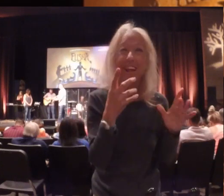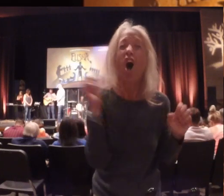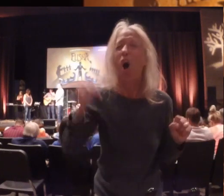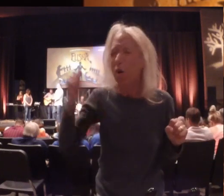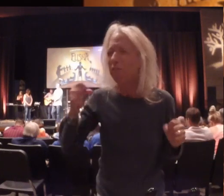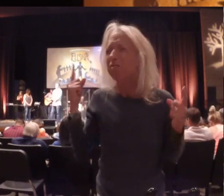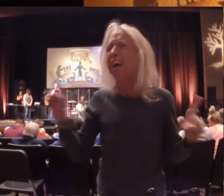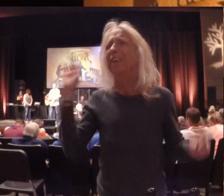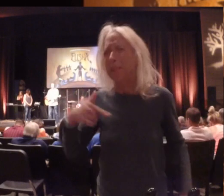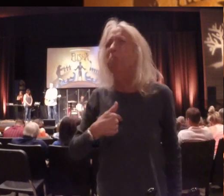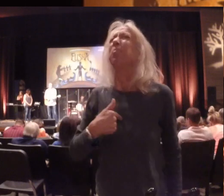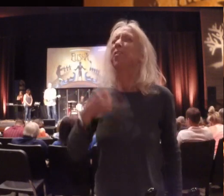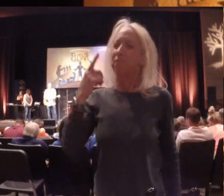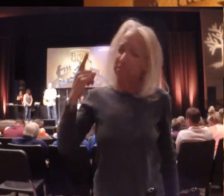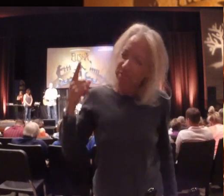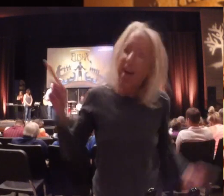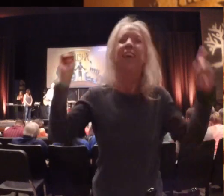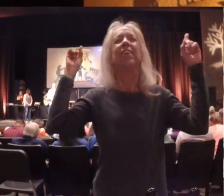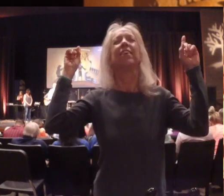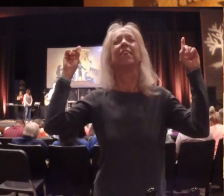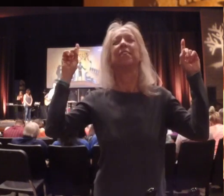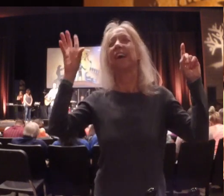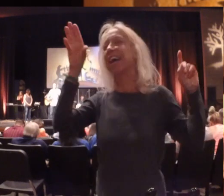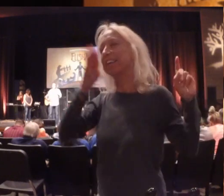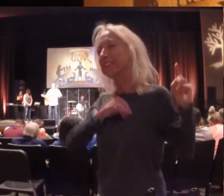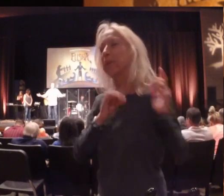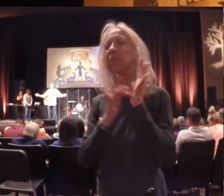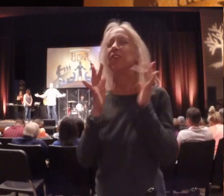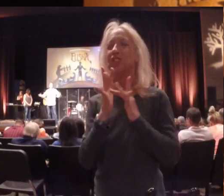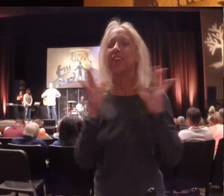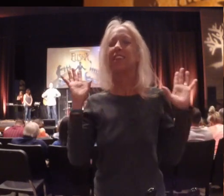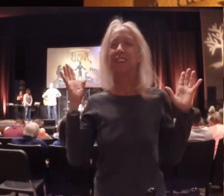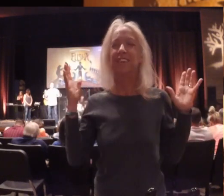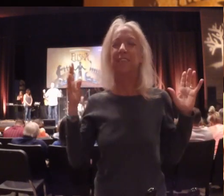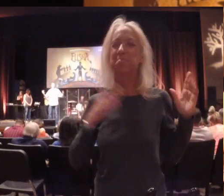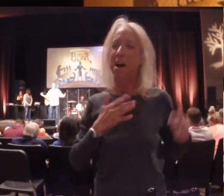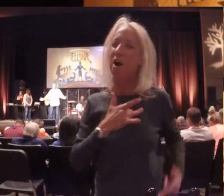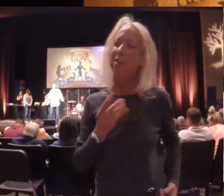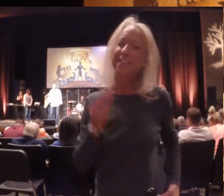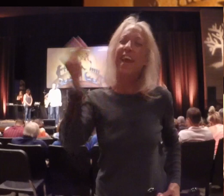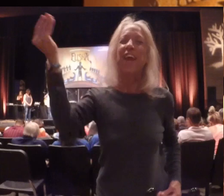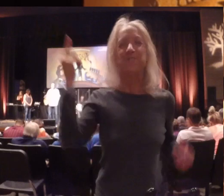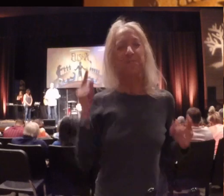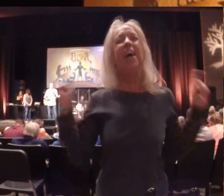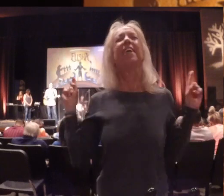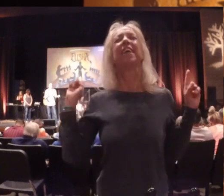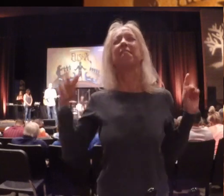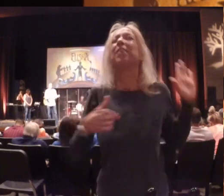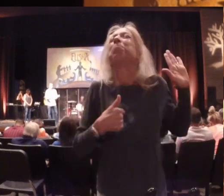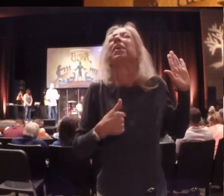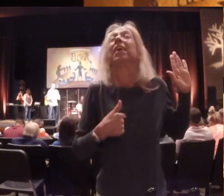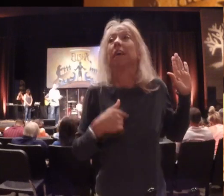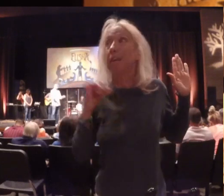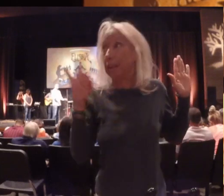my faith in Jesus. I've been running from it. I finally put my faith in Jesus this morning. I trusted in him. I gave him my